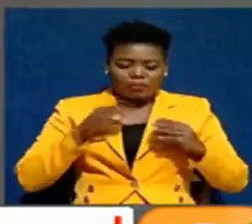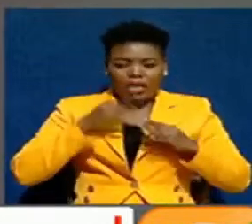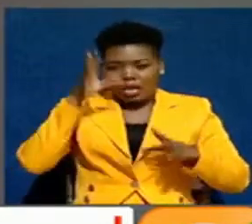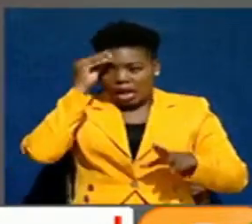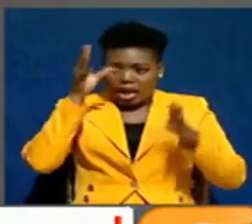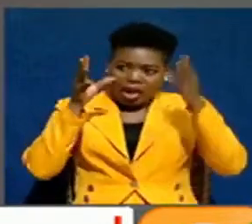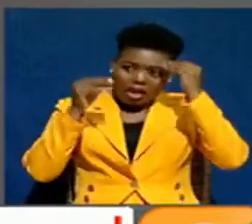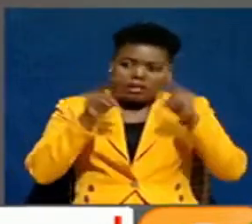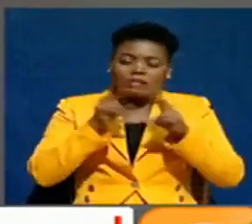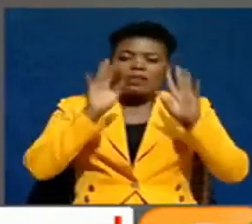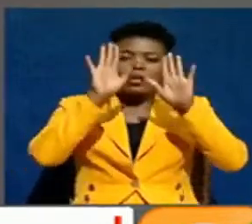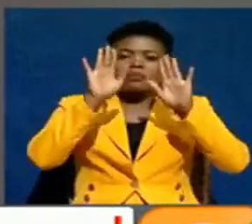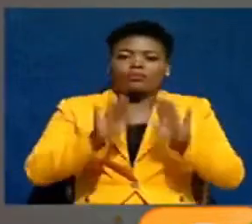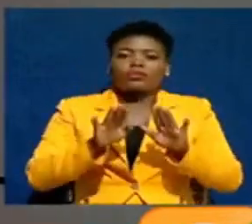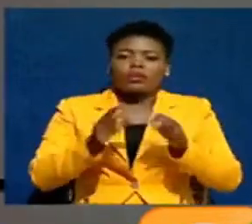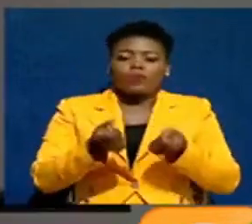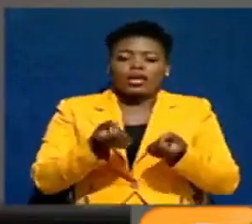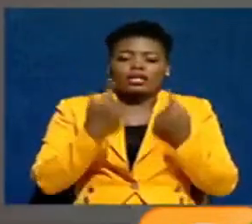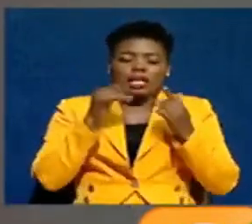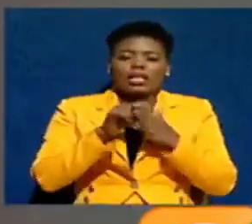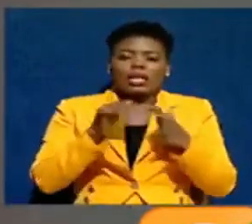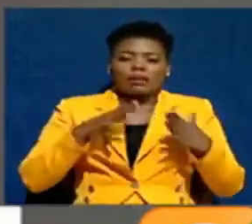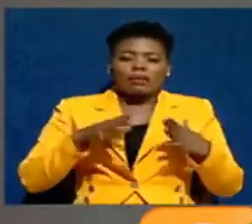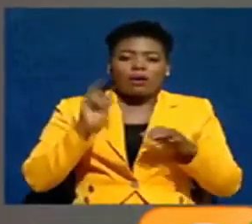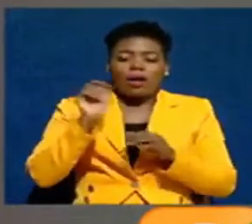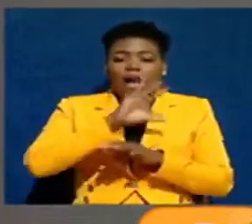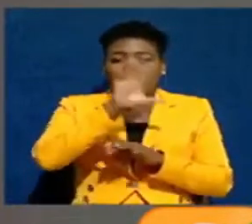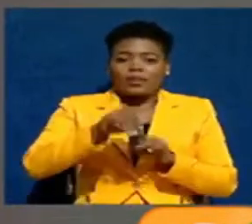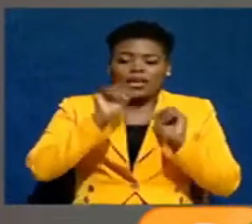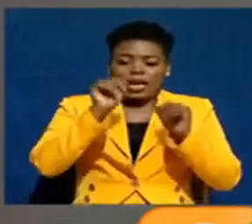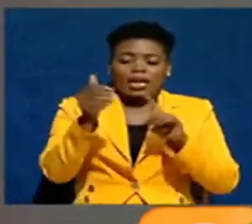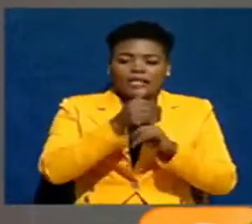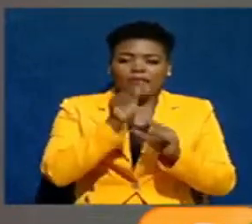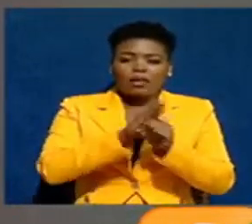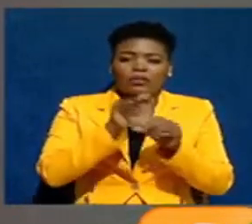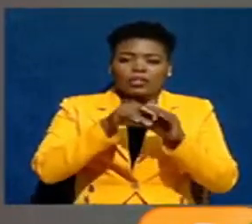to unleashing and realizing this potential across the continent, Your Excellency.